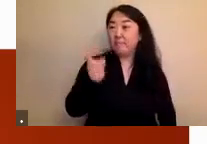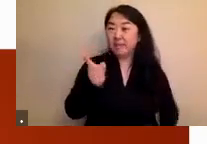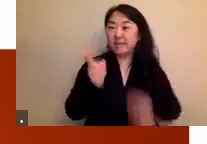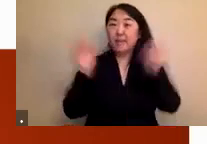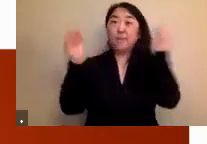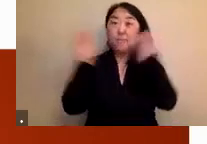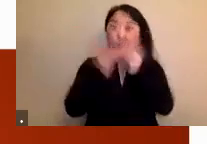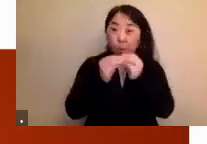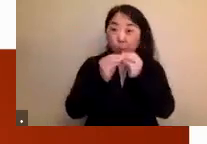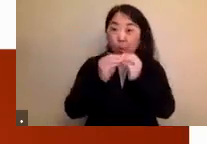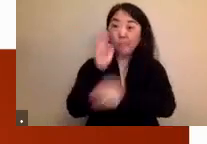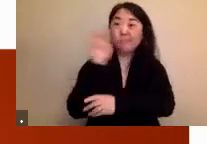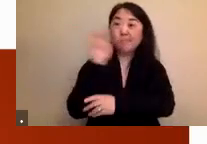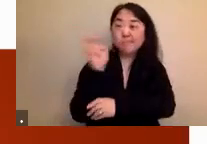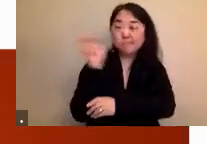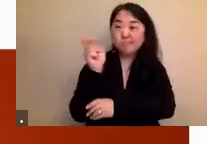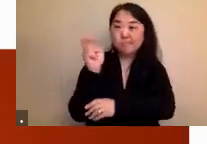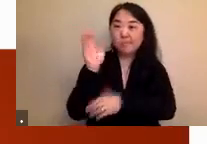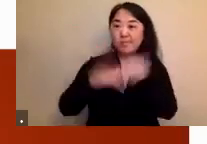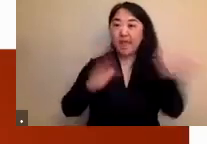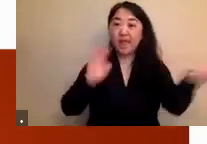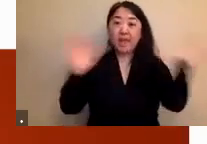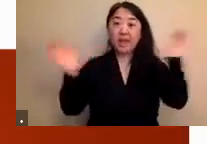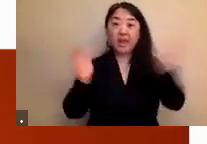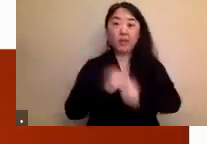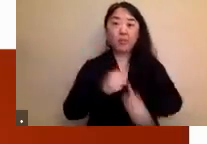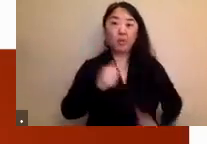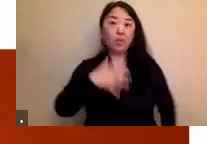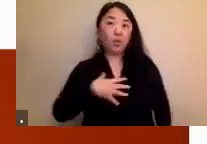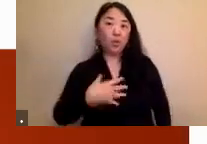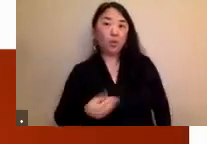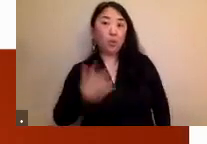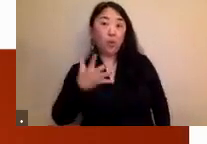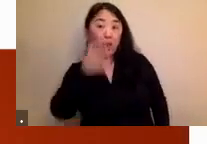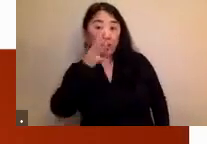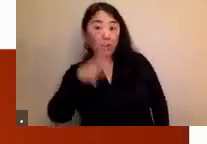per day than a white woman going to a job.